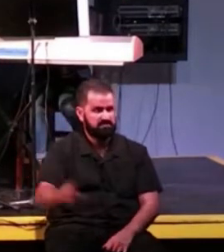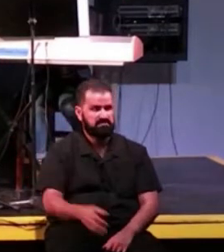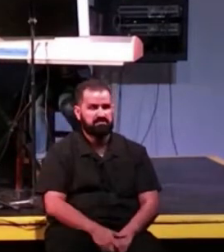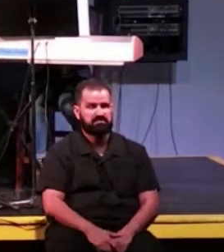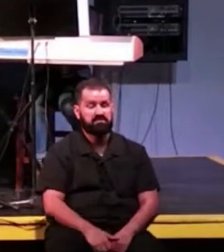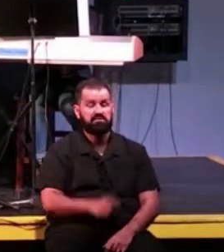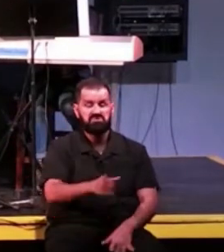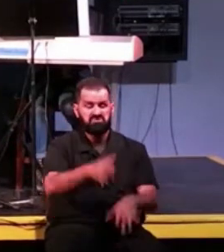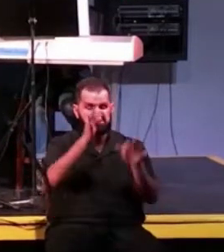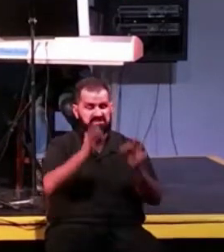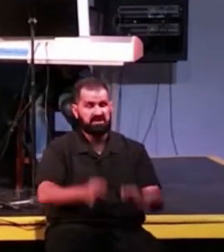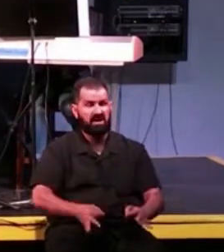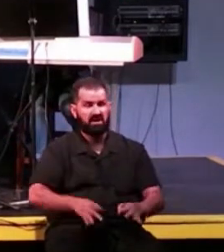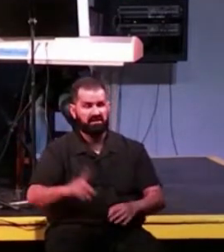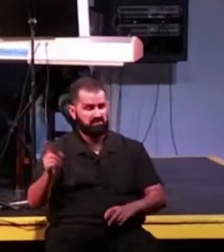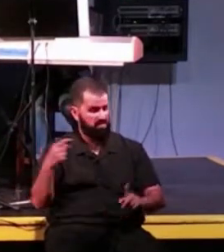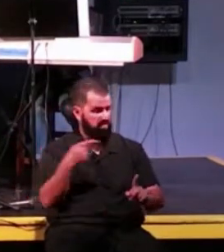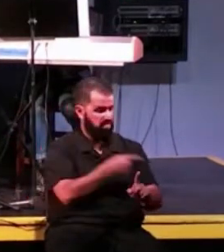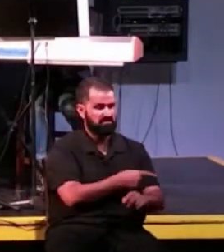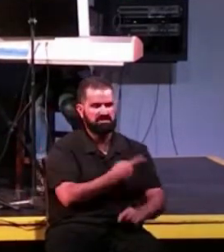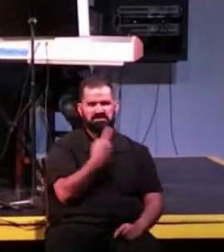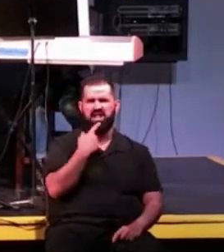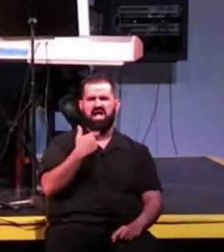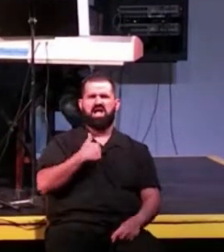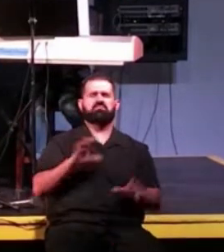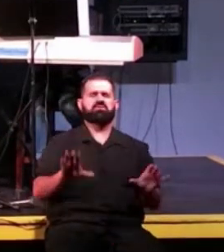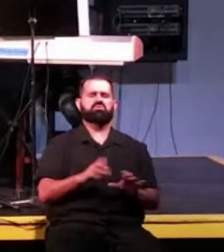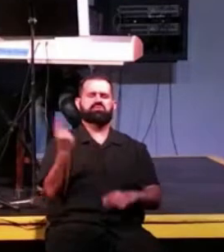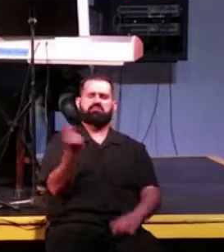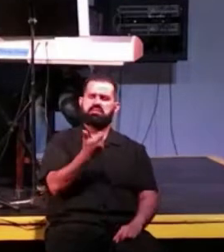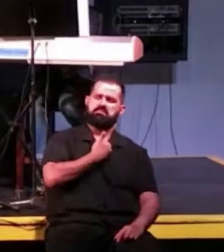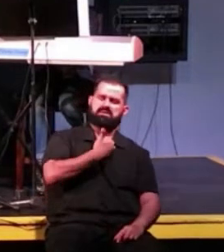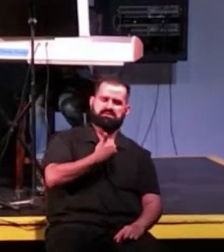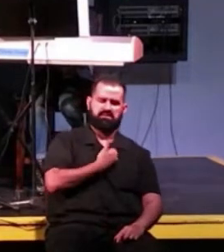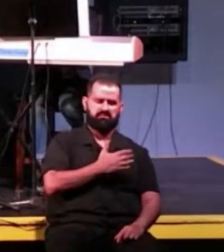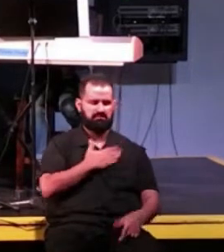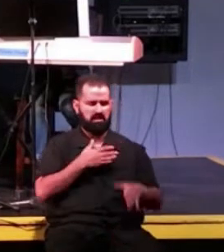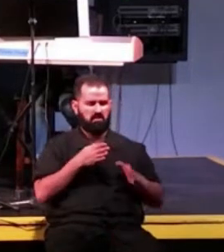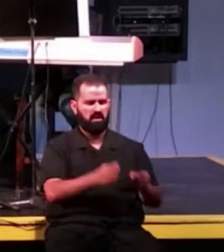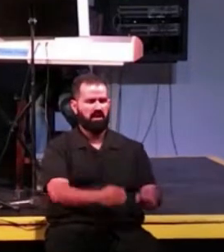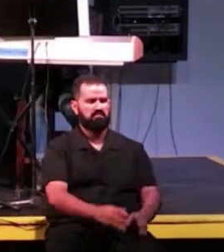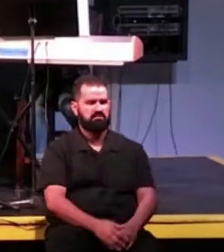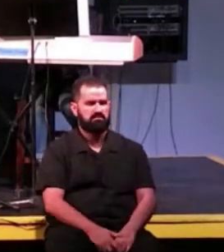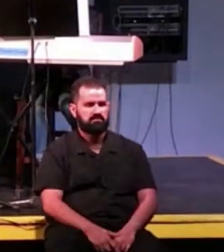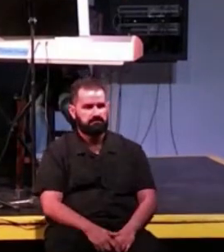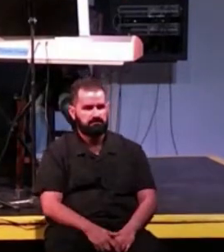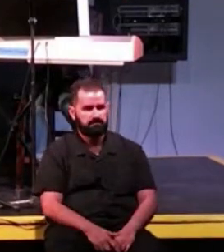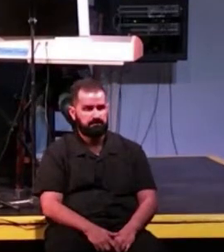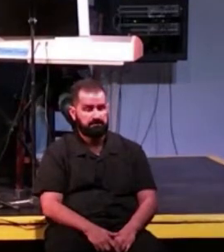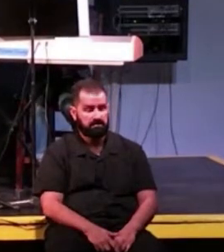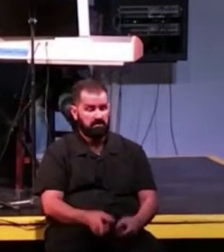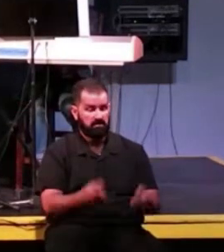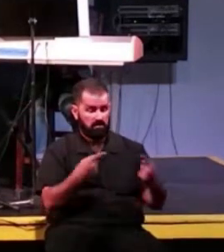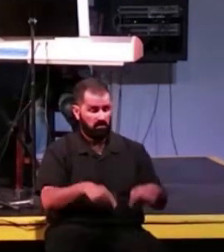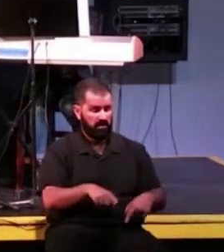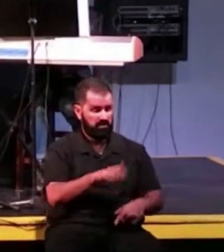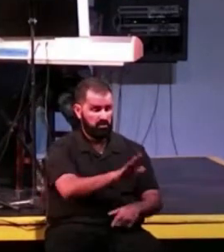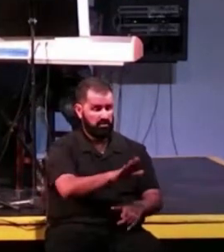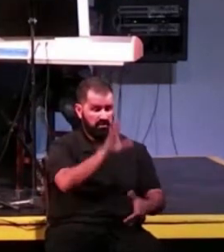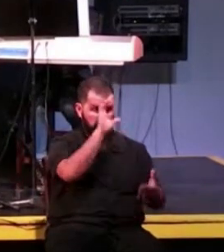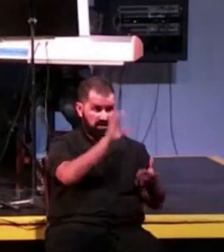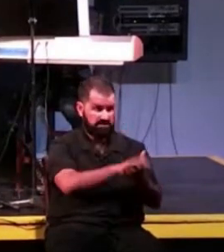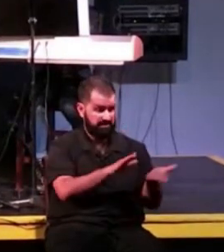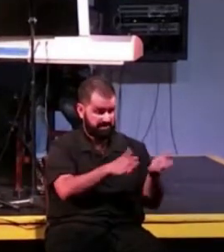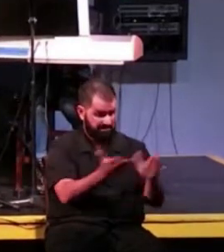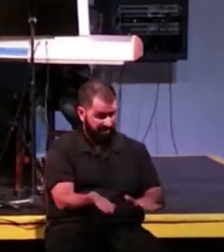You took life into your own hands and said, I'm going to do something about it. And when she lost her husband and